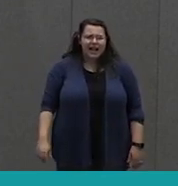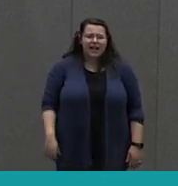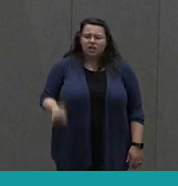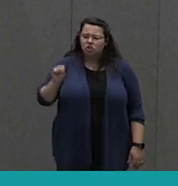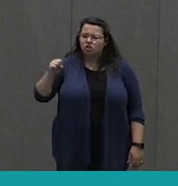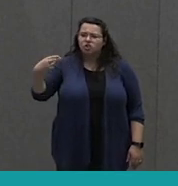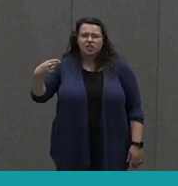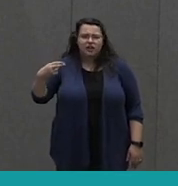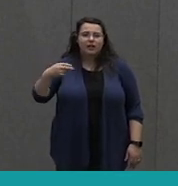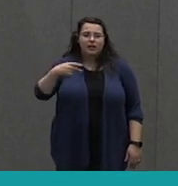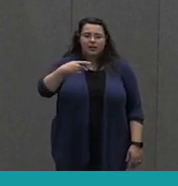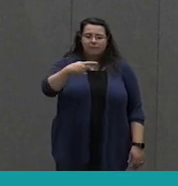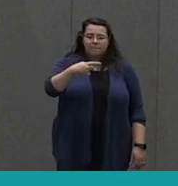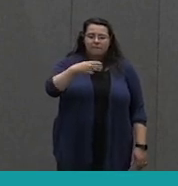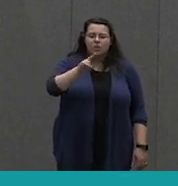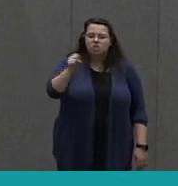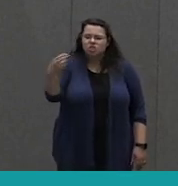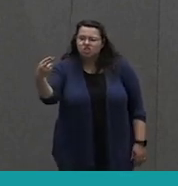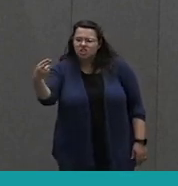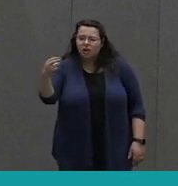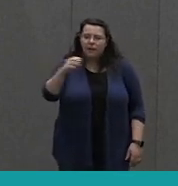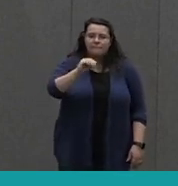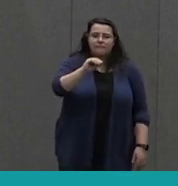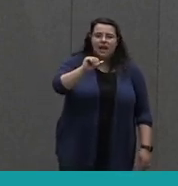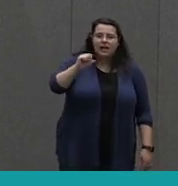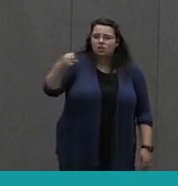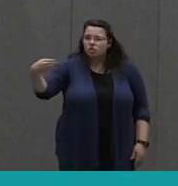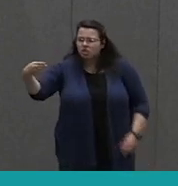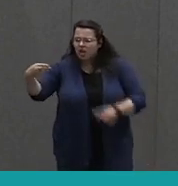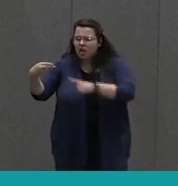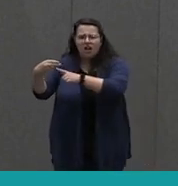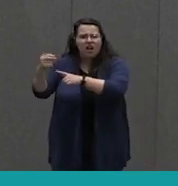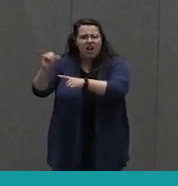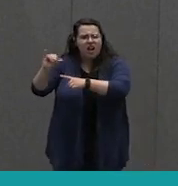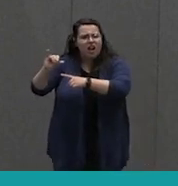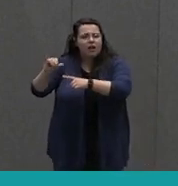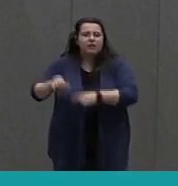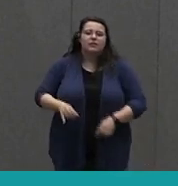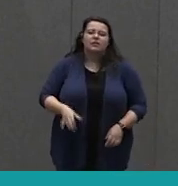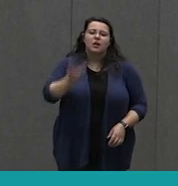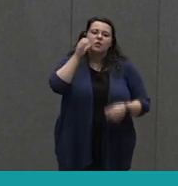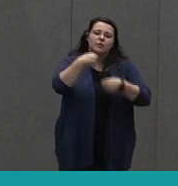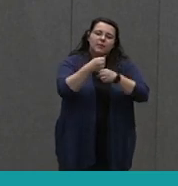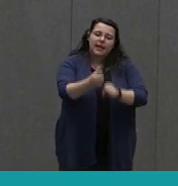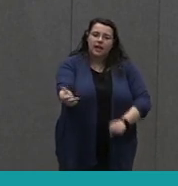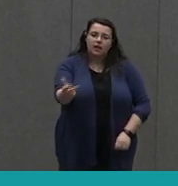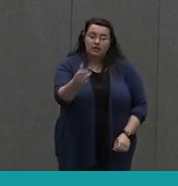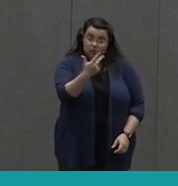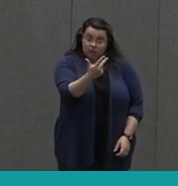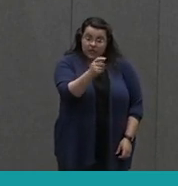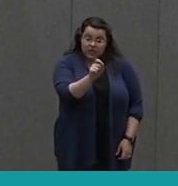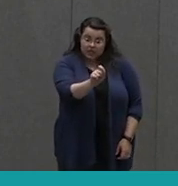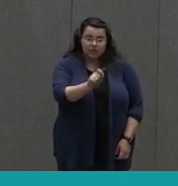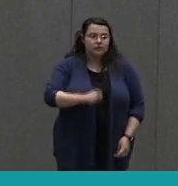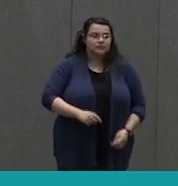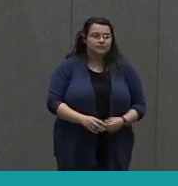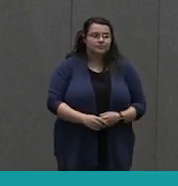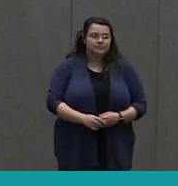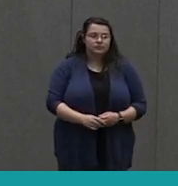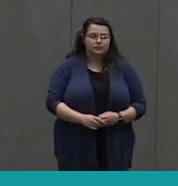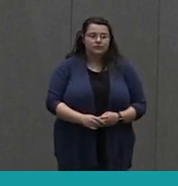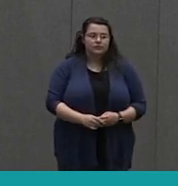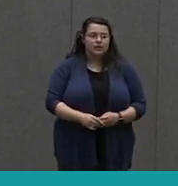The things that you do, like actions. I heard the word push. So I'm going to